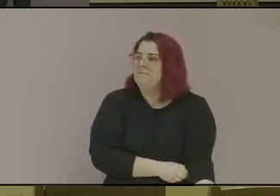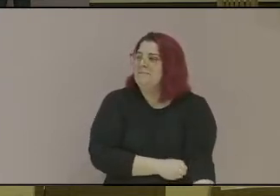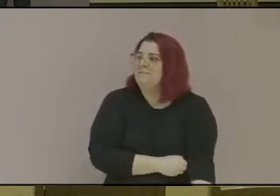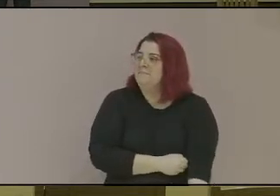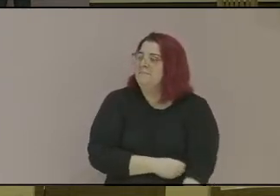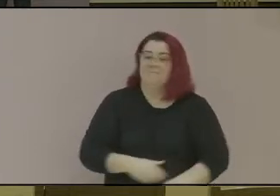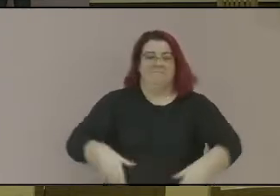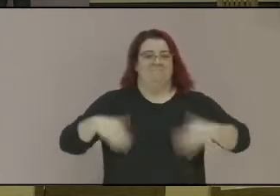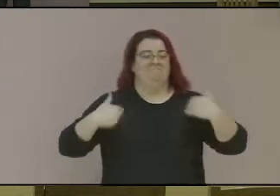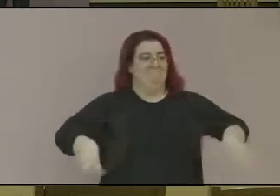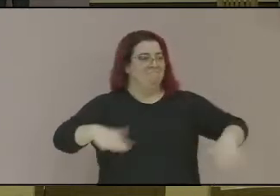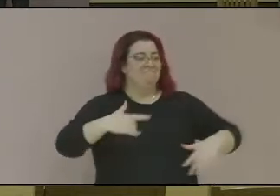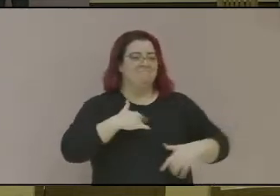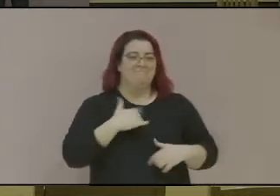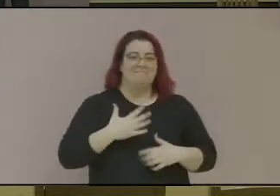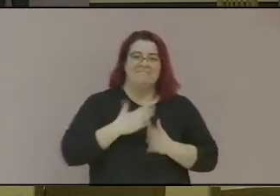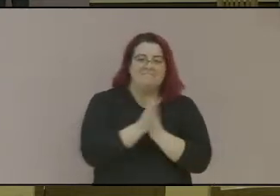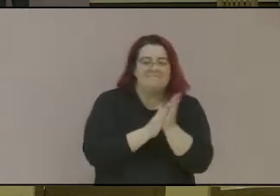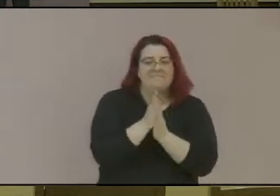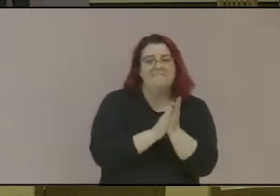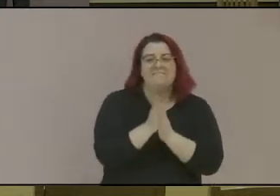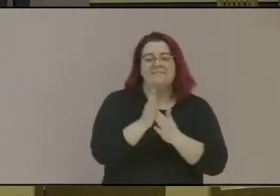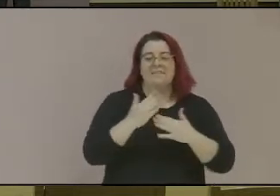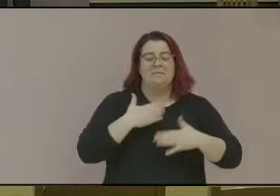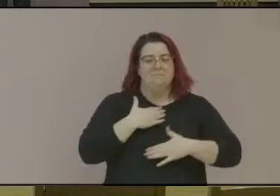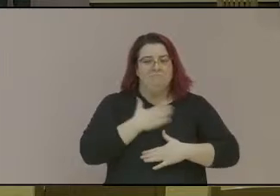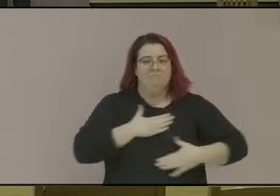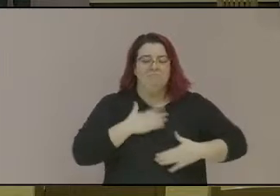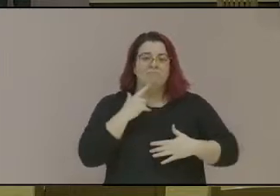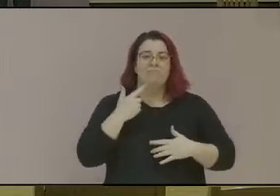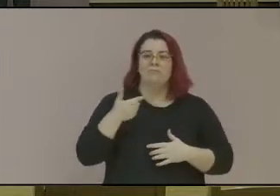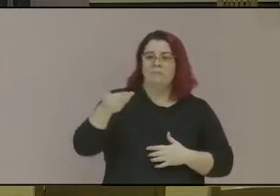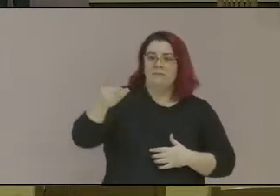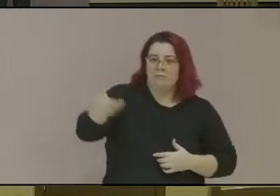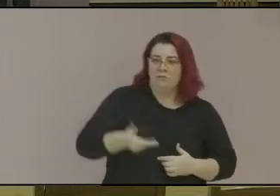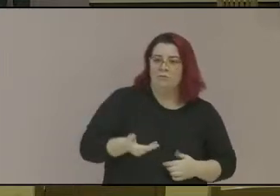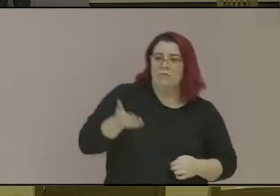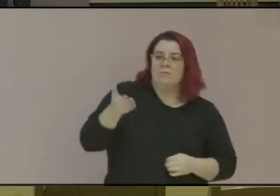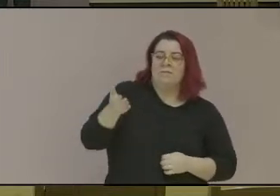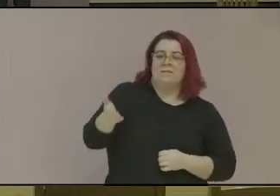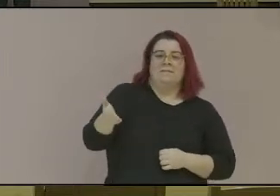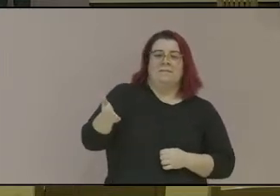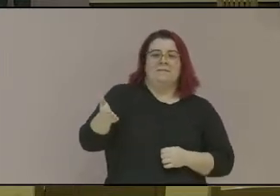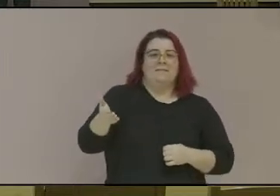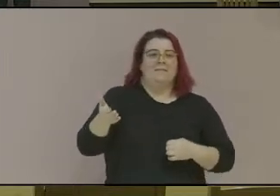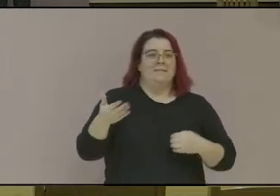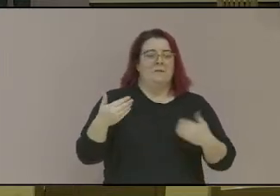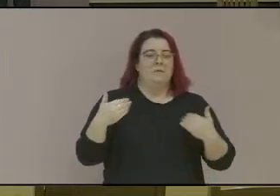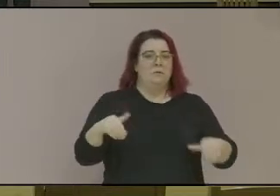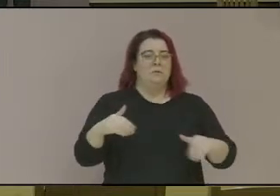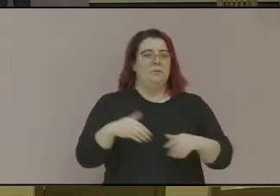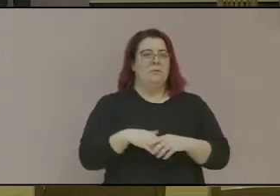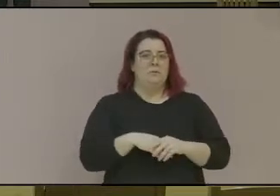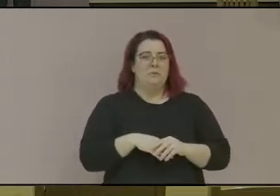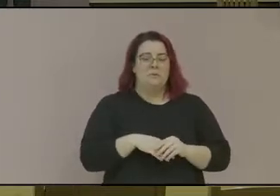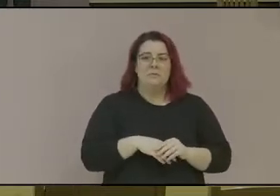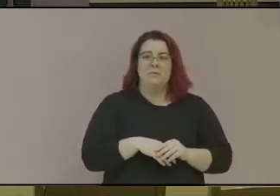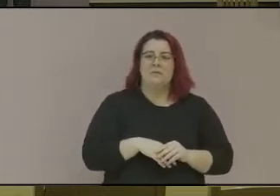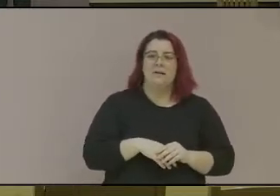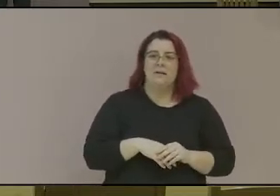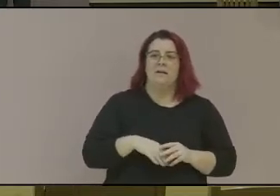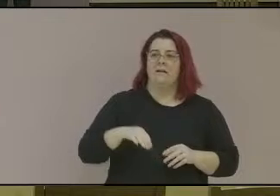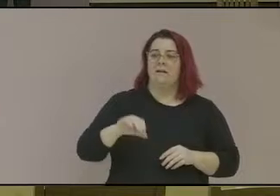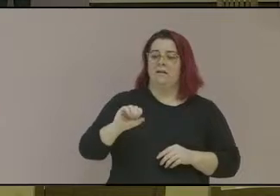It is my pleasure to introduce to you tonight our Green Memorial